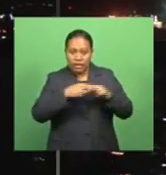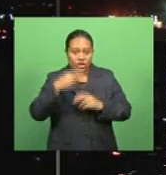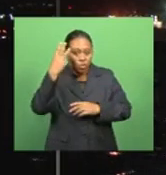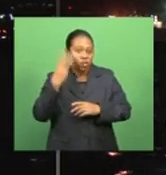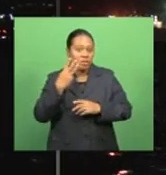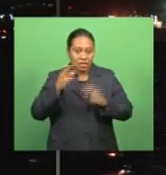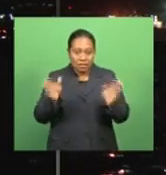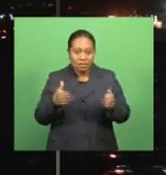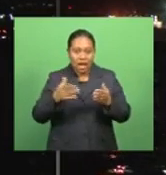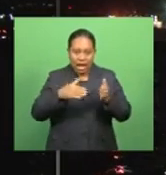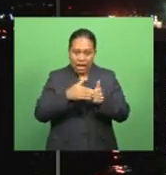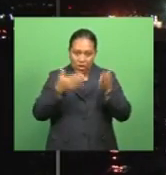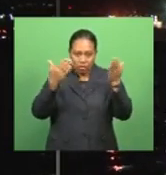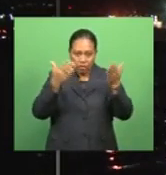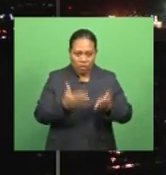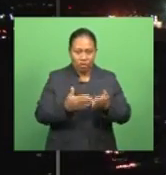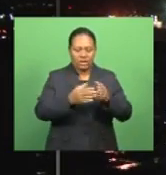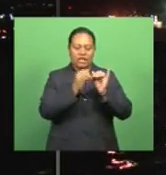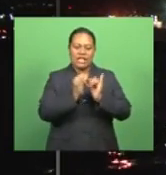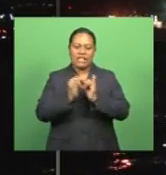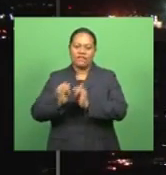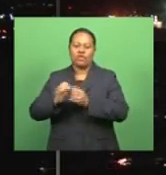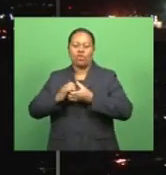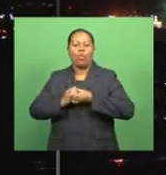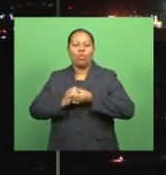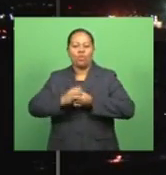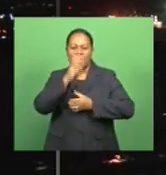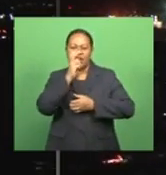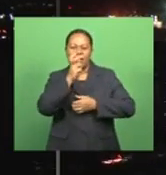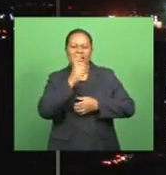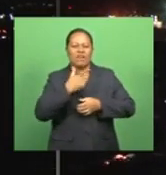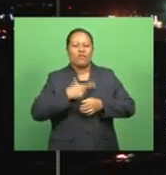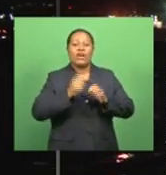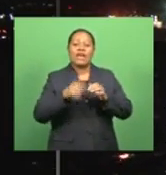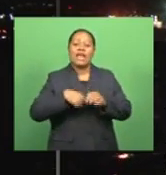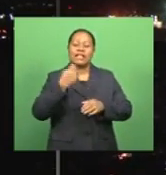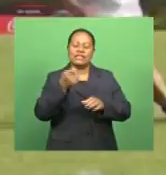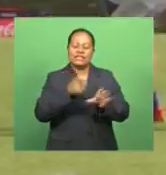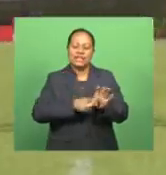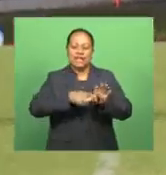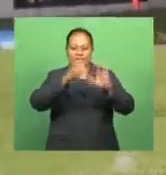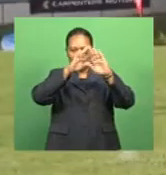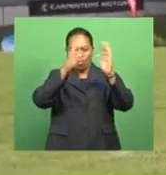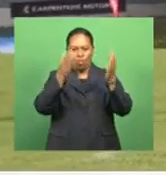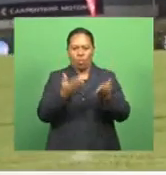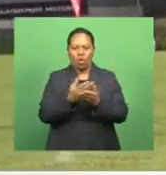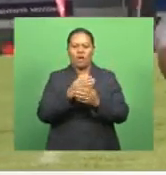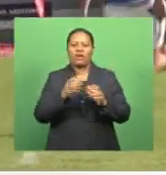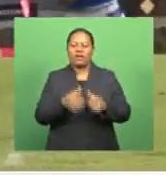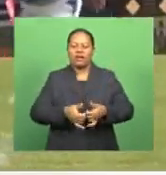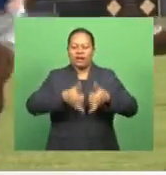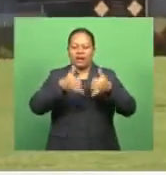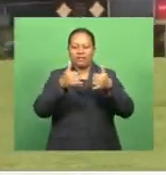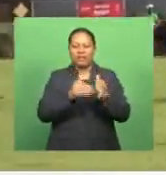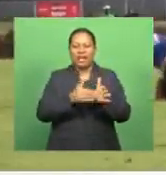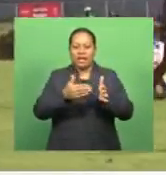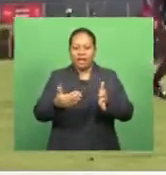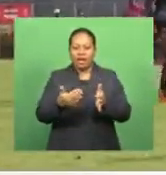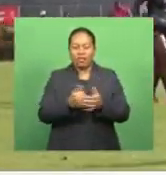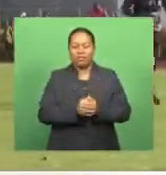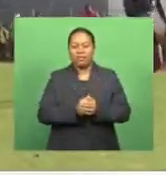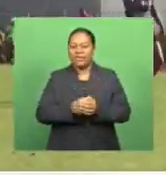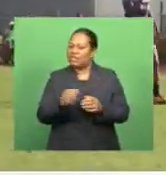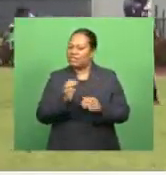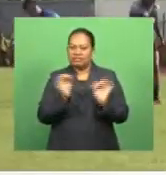are focusing on their individual training ahead of the Rugby World Cup next year. With the COVID-19 restrictions in place, the side has no